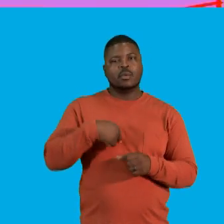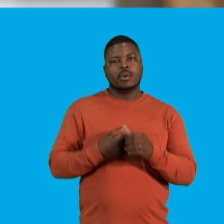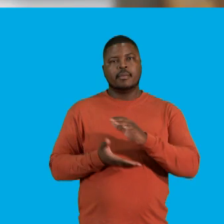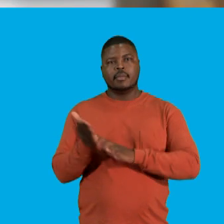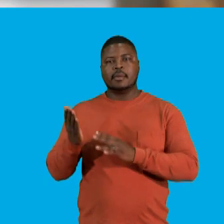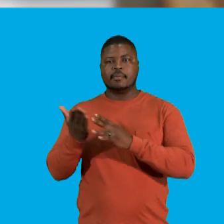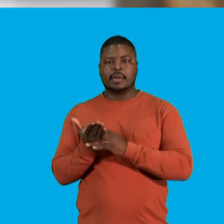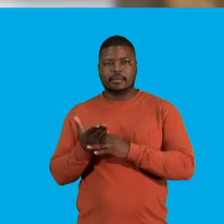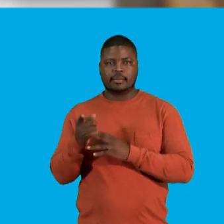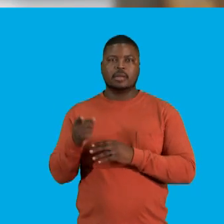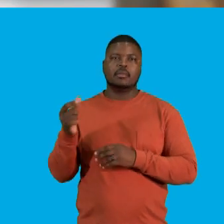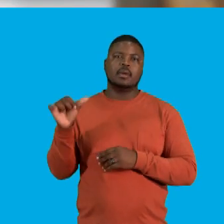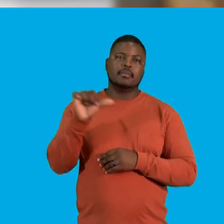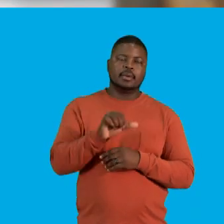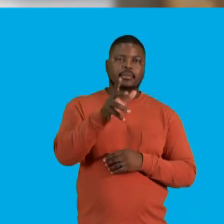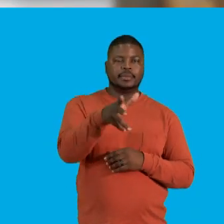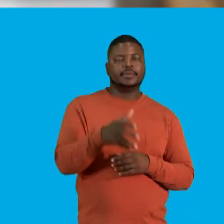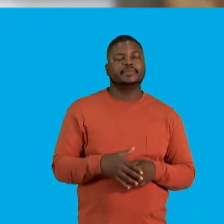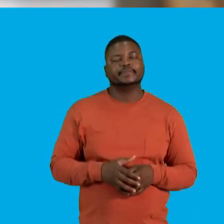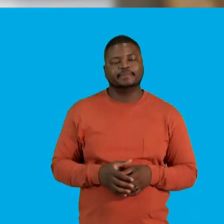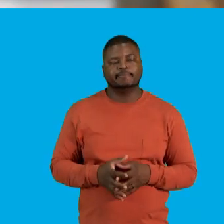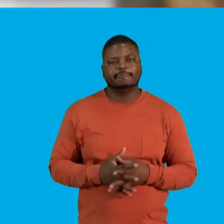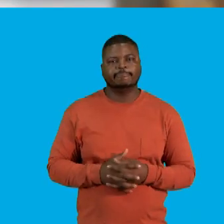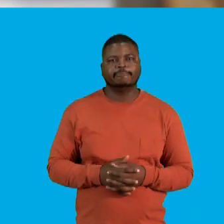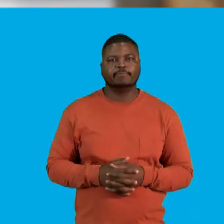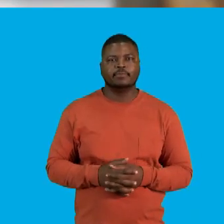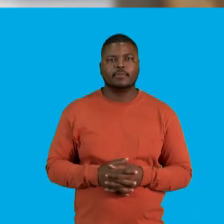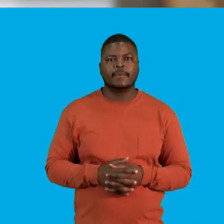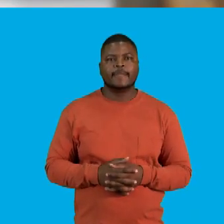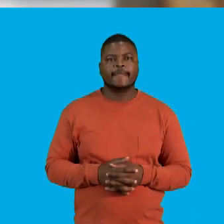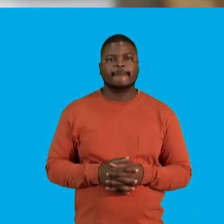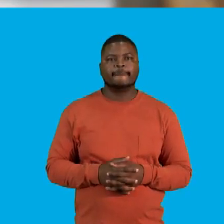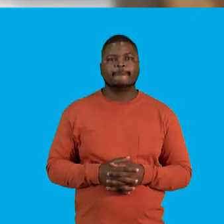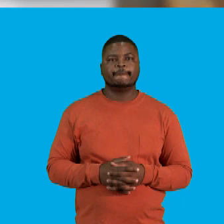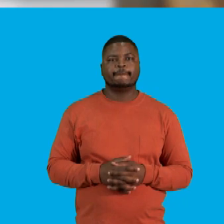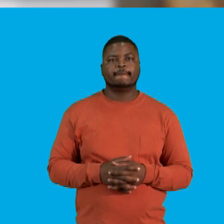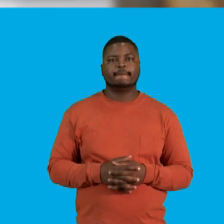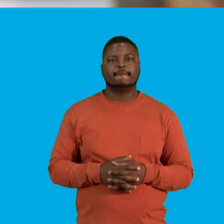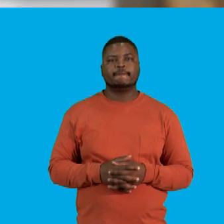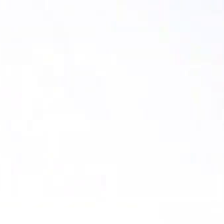Then let us take a quick break and then we'll continue afterwards.